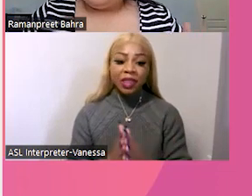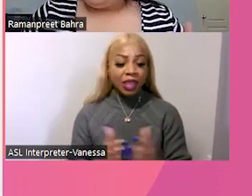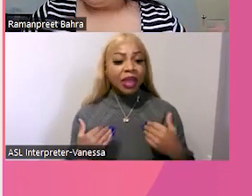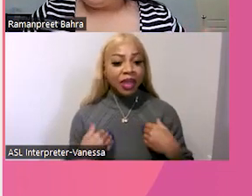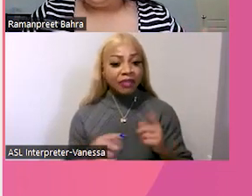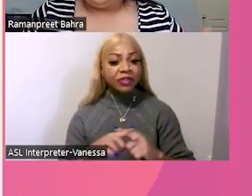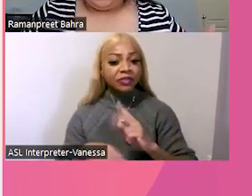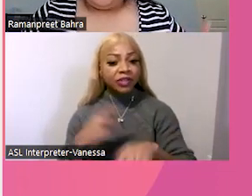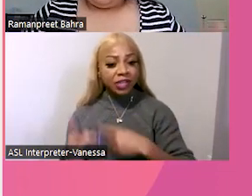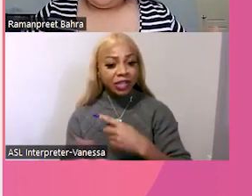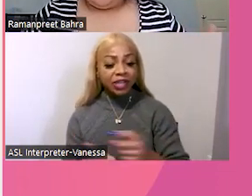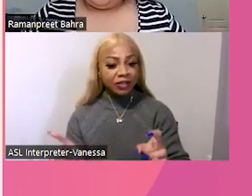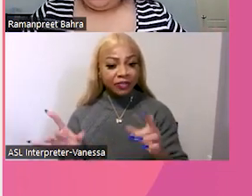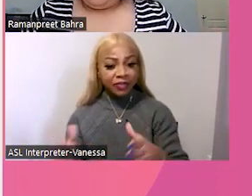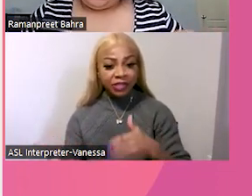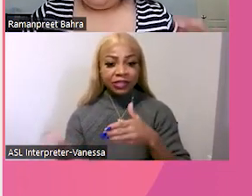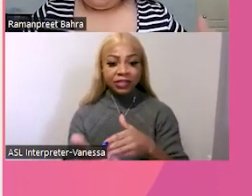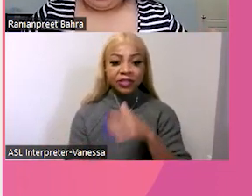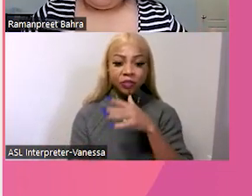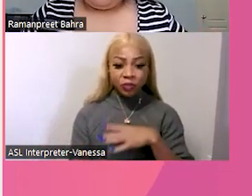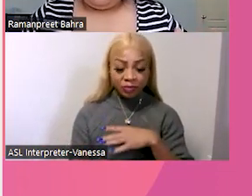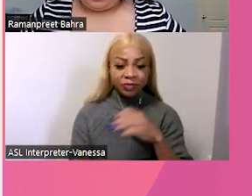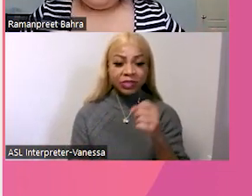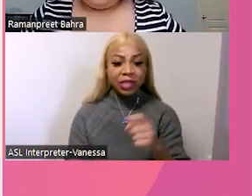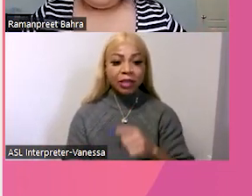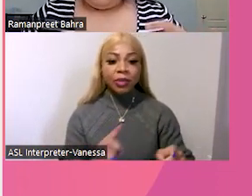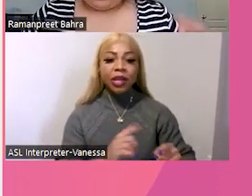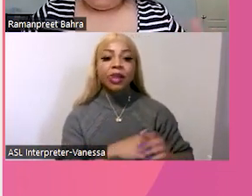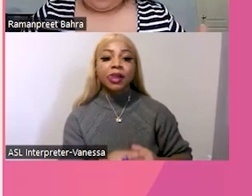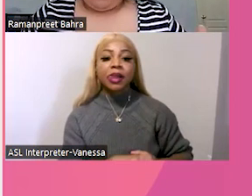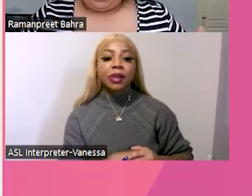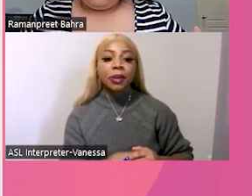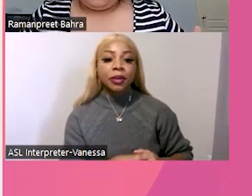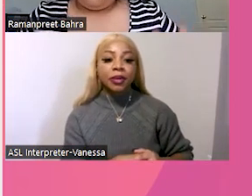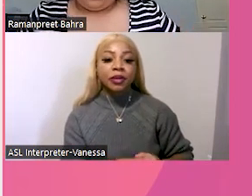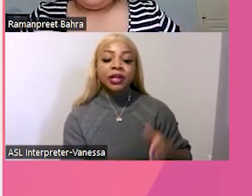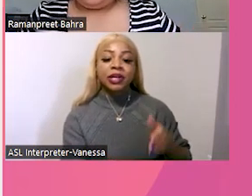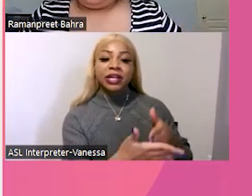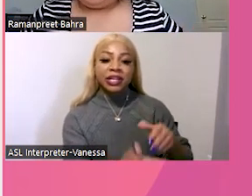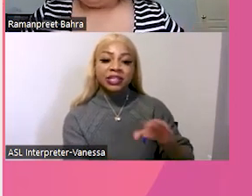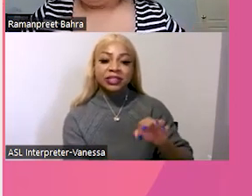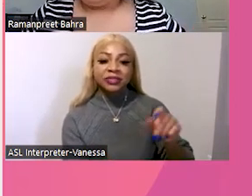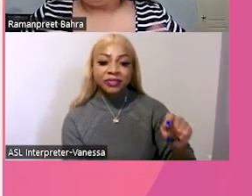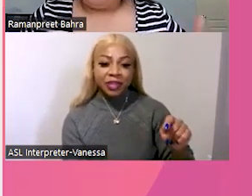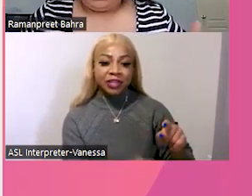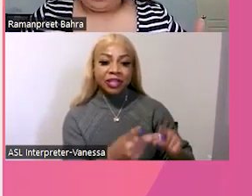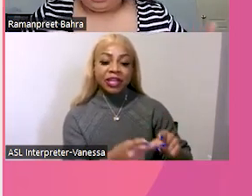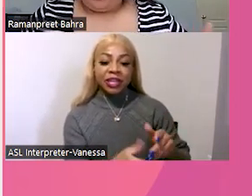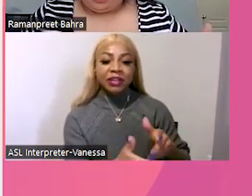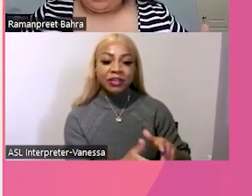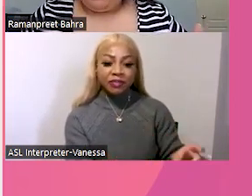forms of violence against women, the intersectional analysis of anti-fat bias and violence against gendered bodies